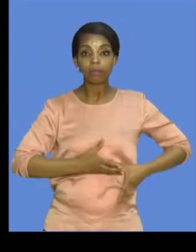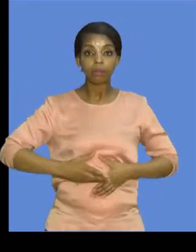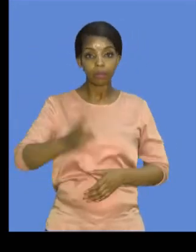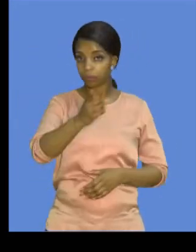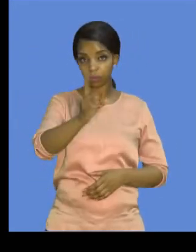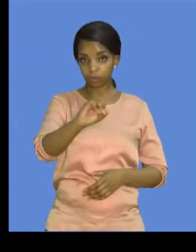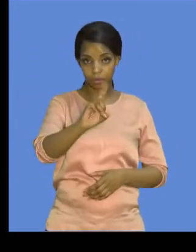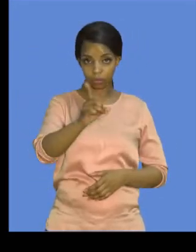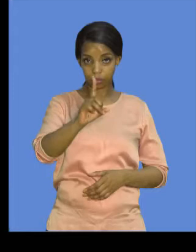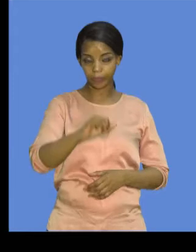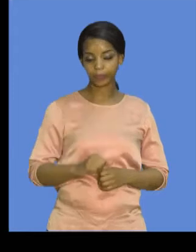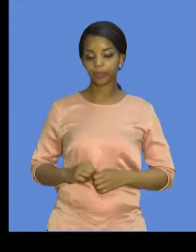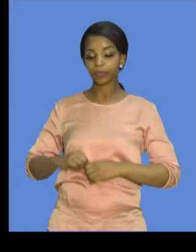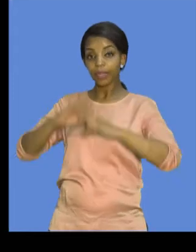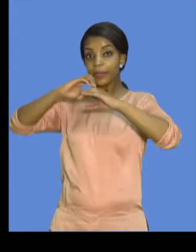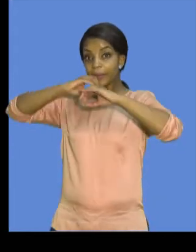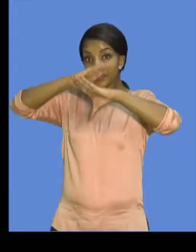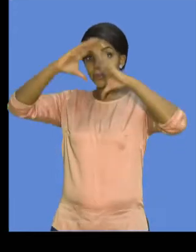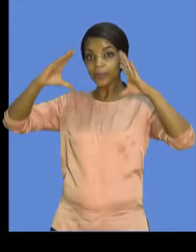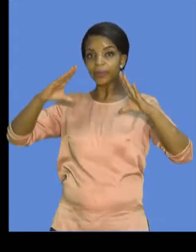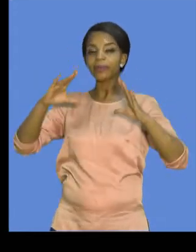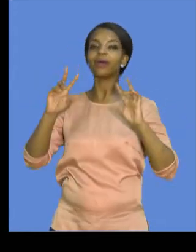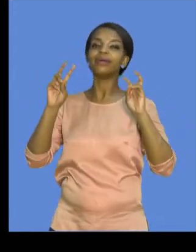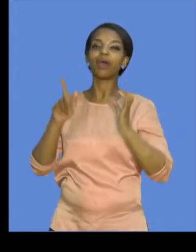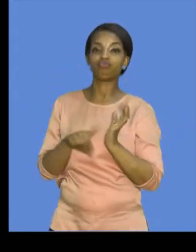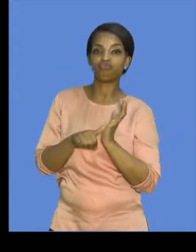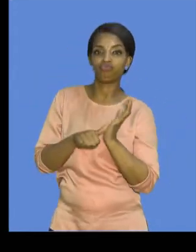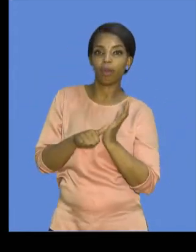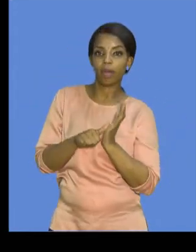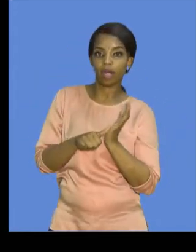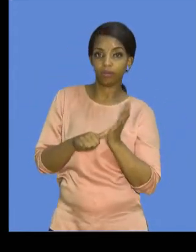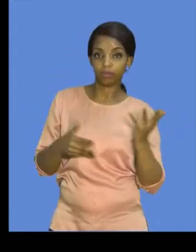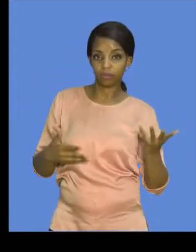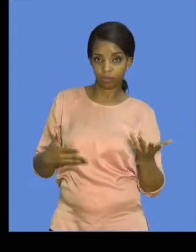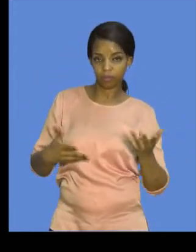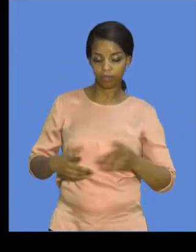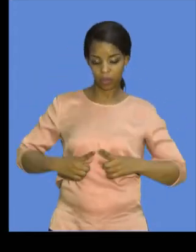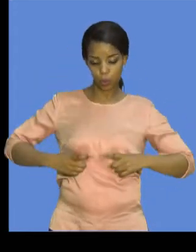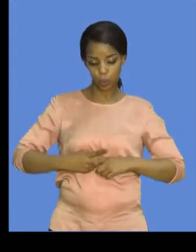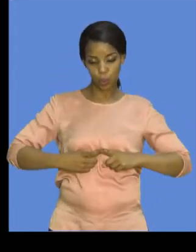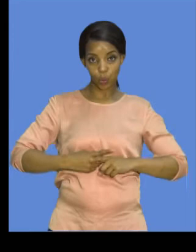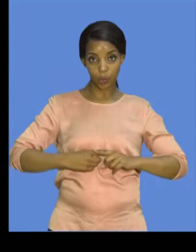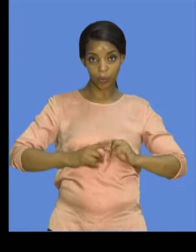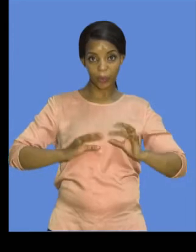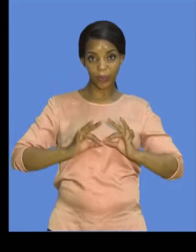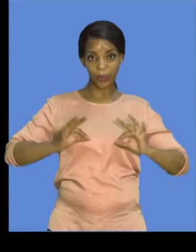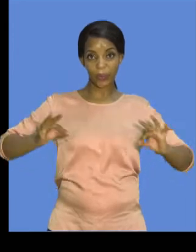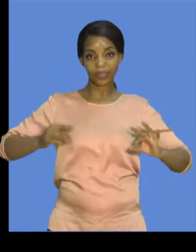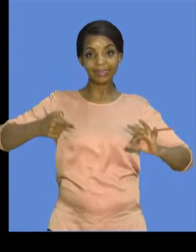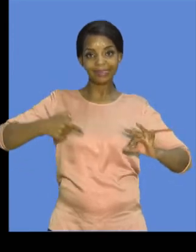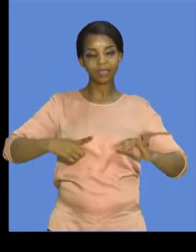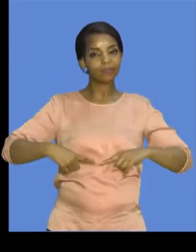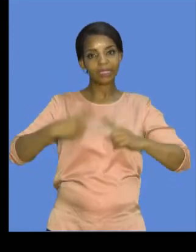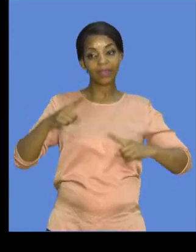rubber, right? Okay, and then a woolen jersey, it's a different material altogether. But both of